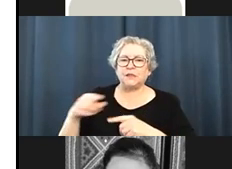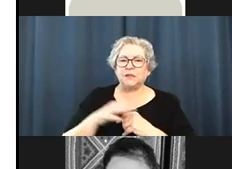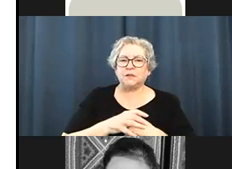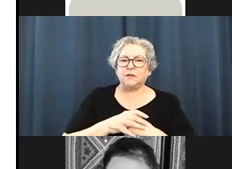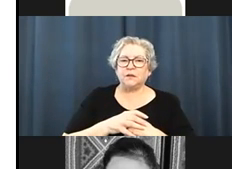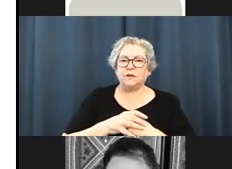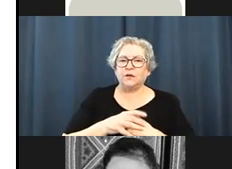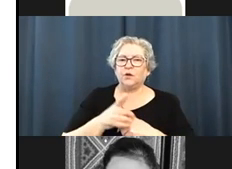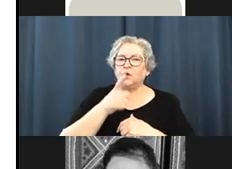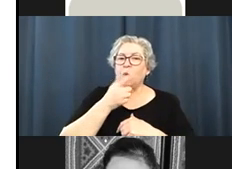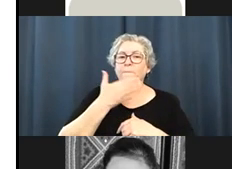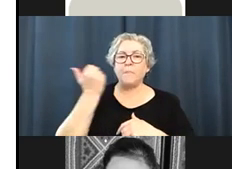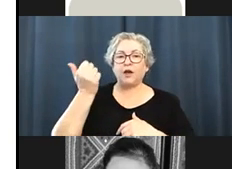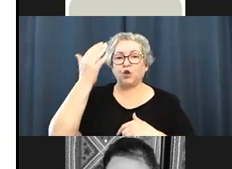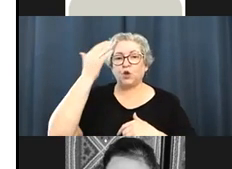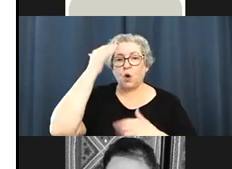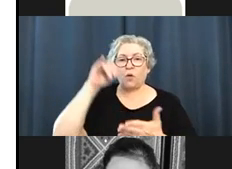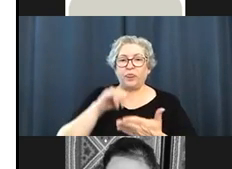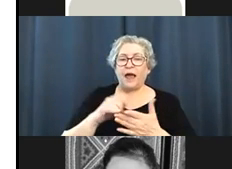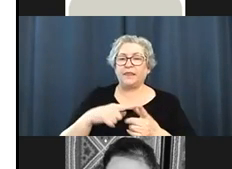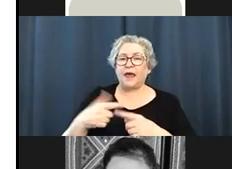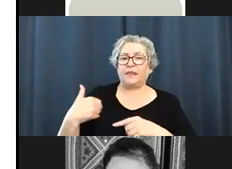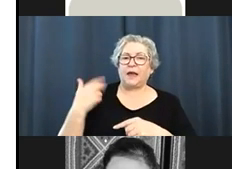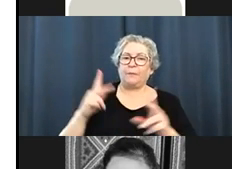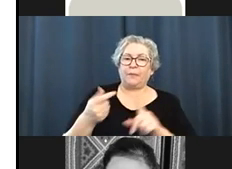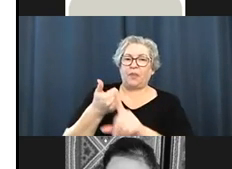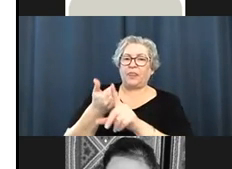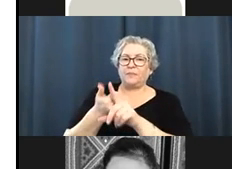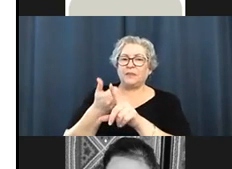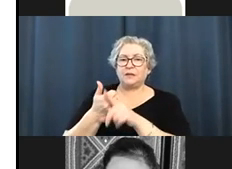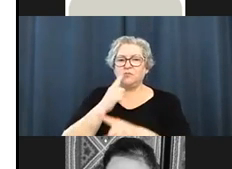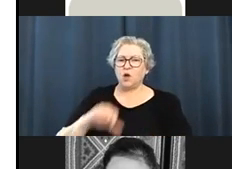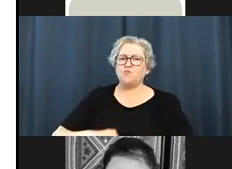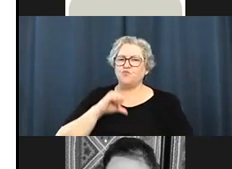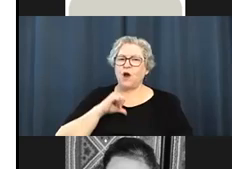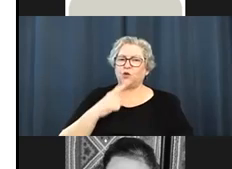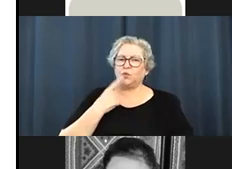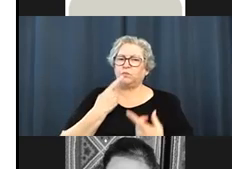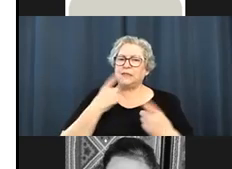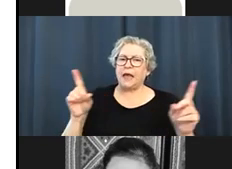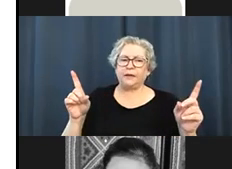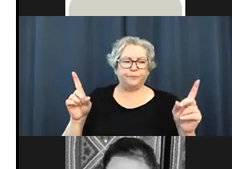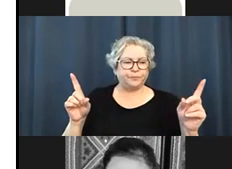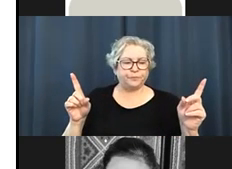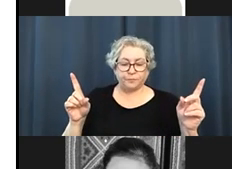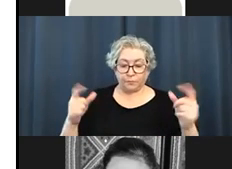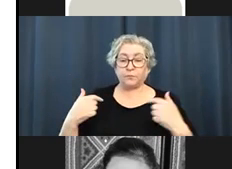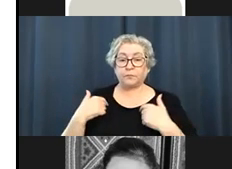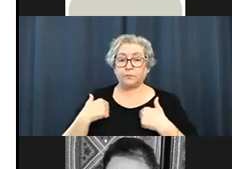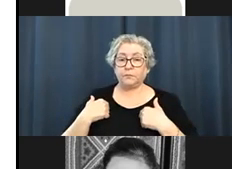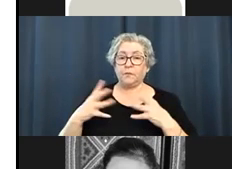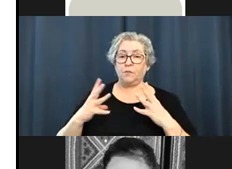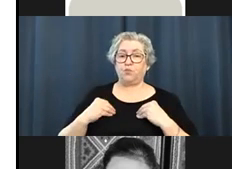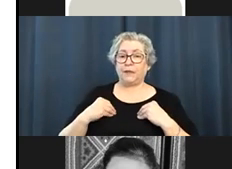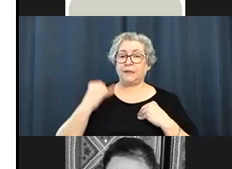who better to know this than young people themselves? And I'm proud to say that I embrace